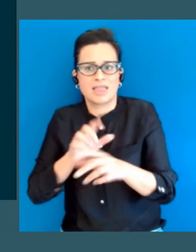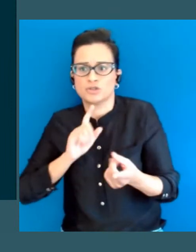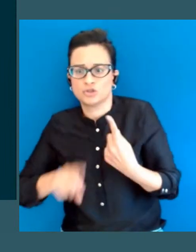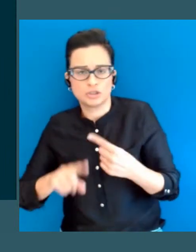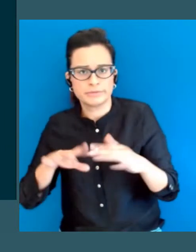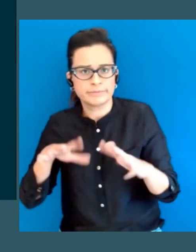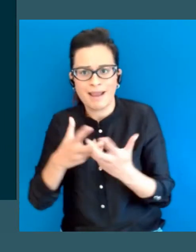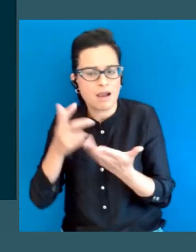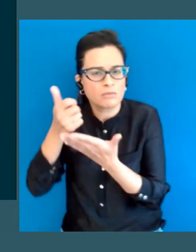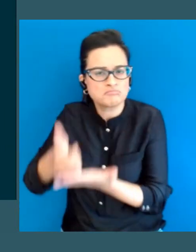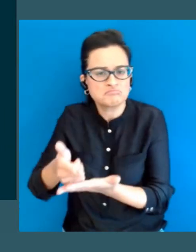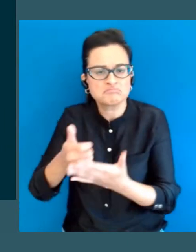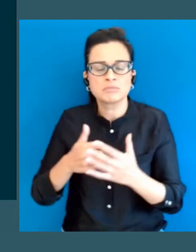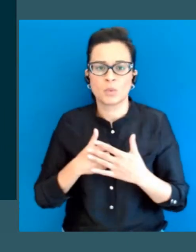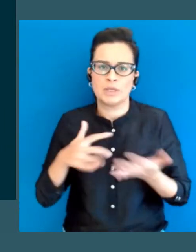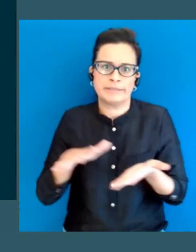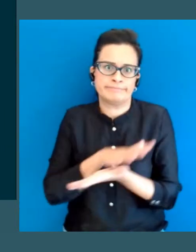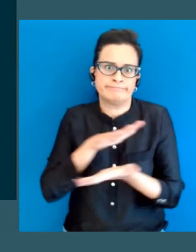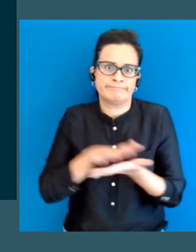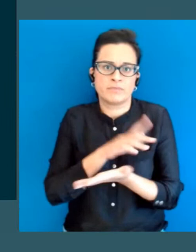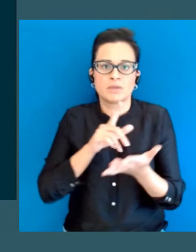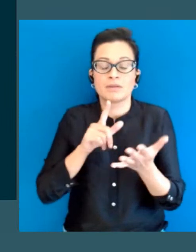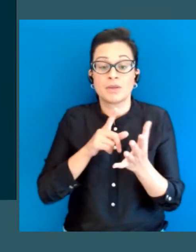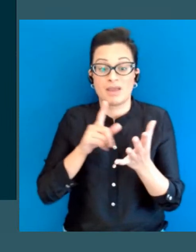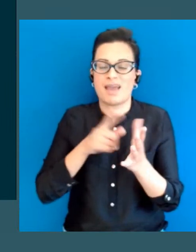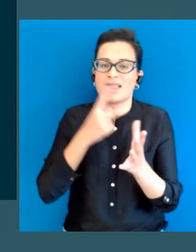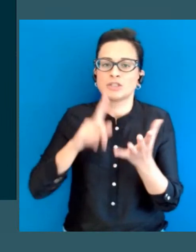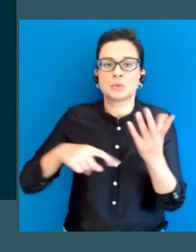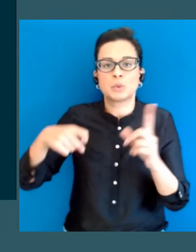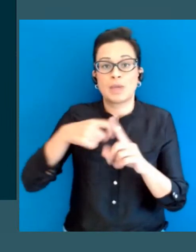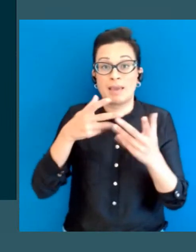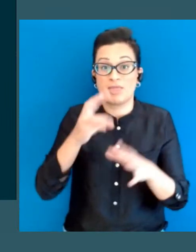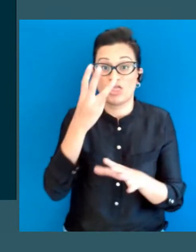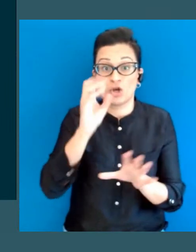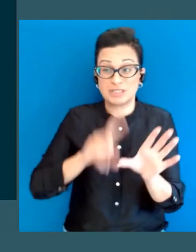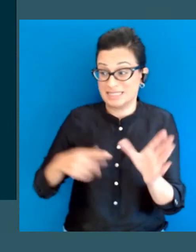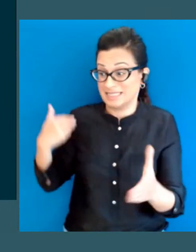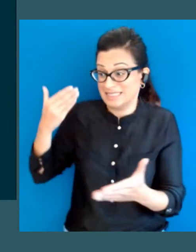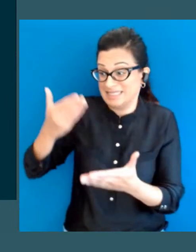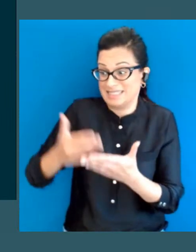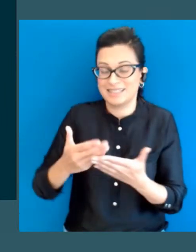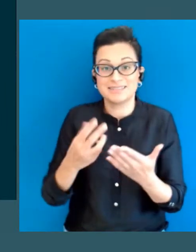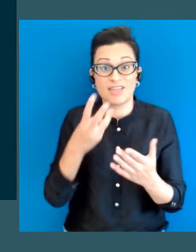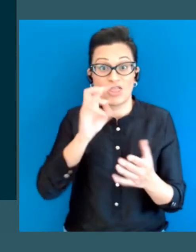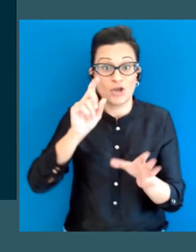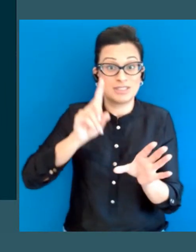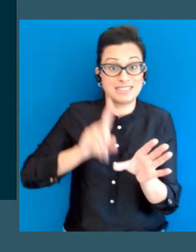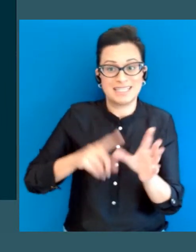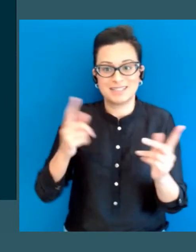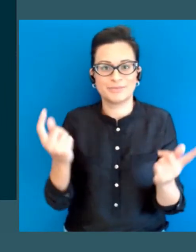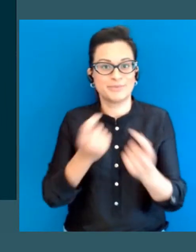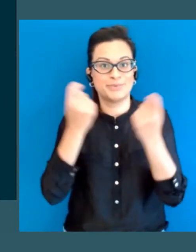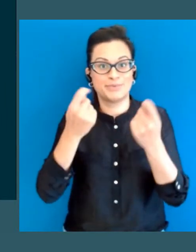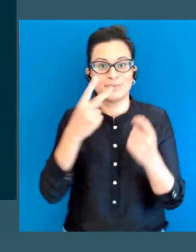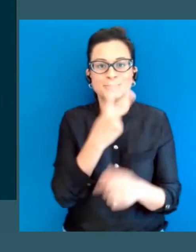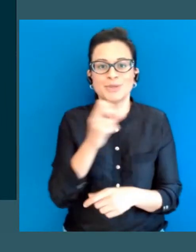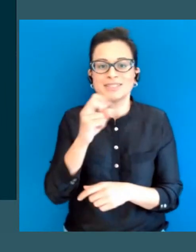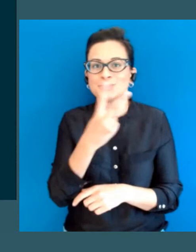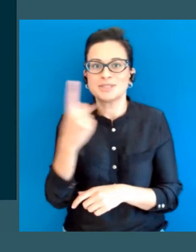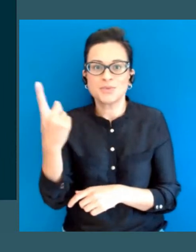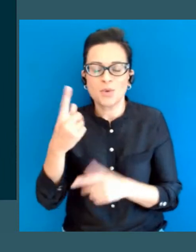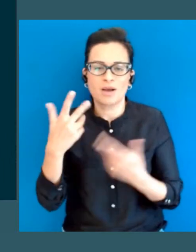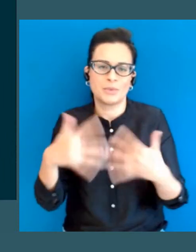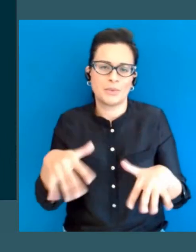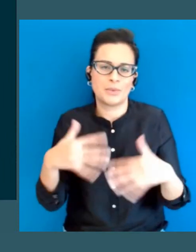So we're delighted that Allergy UK have been around for 30 years. It's our 30th anniversary this year, and we've been providing support